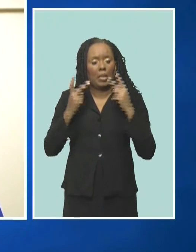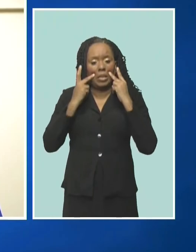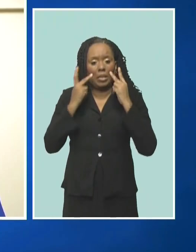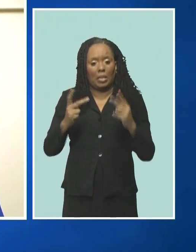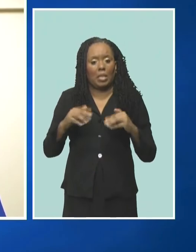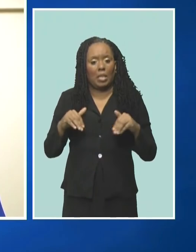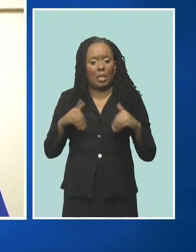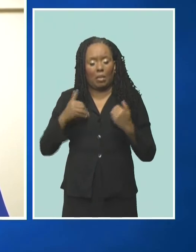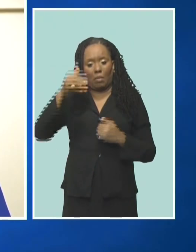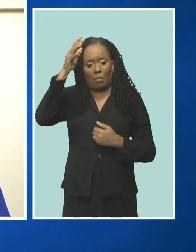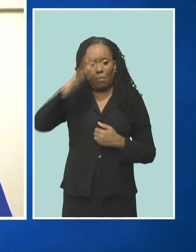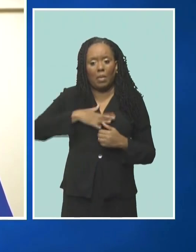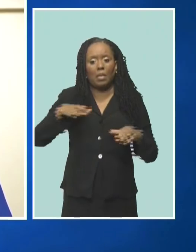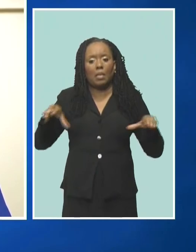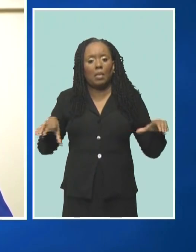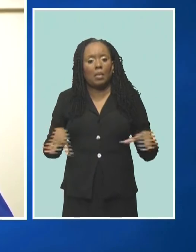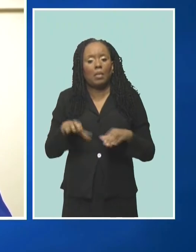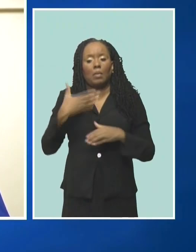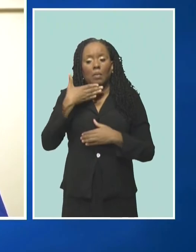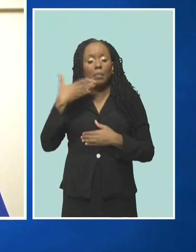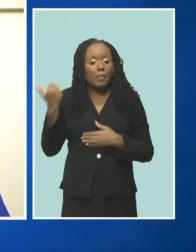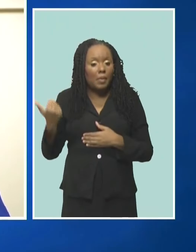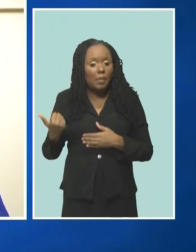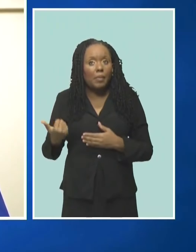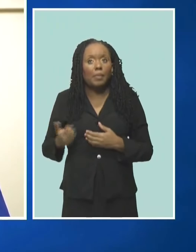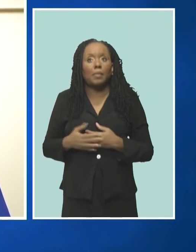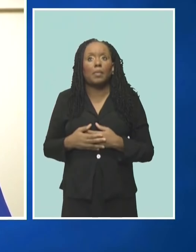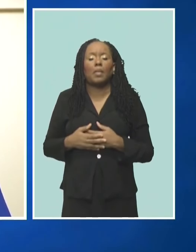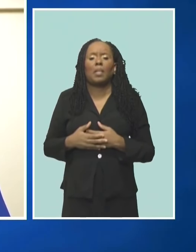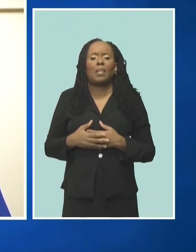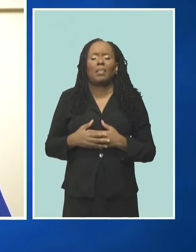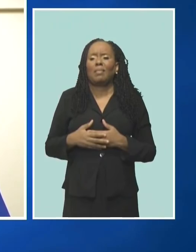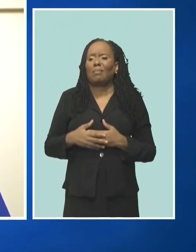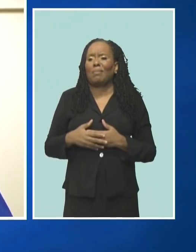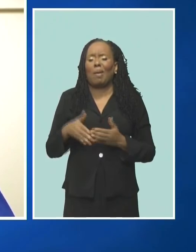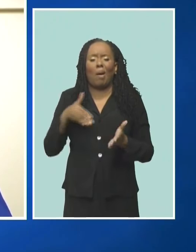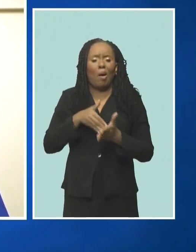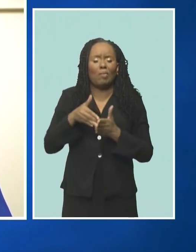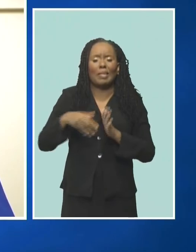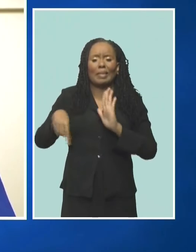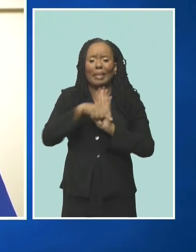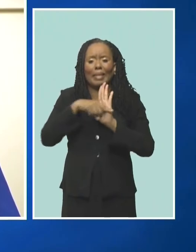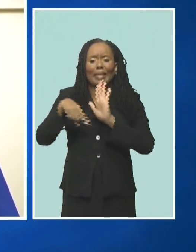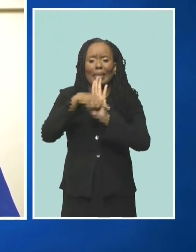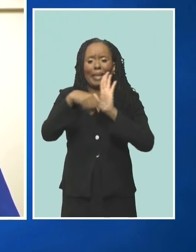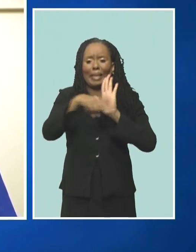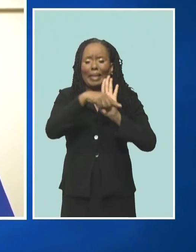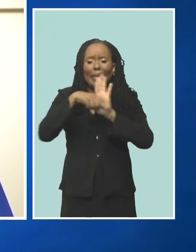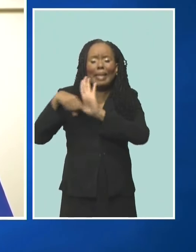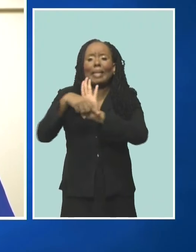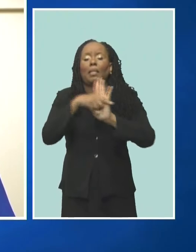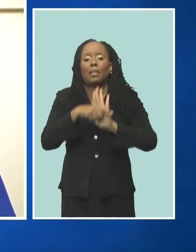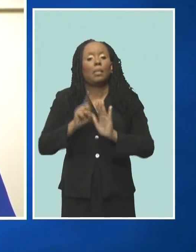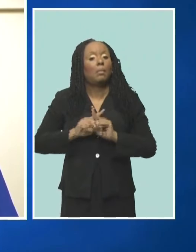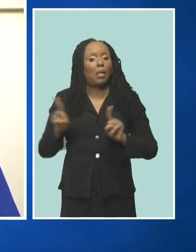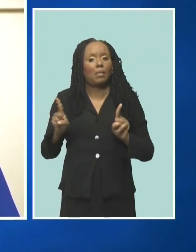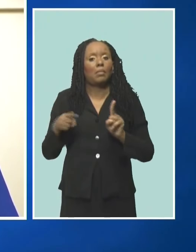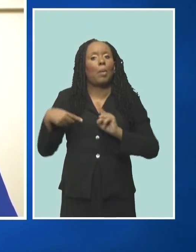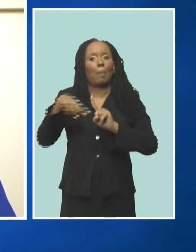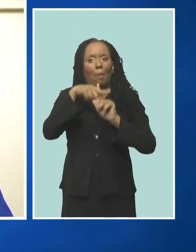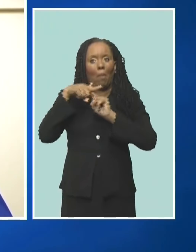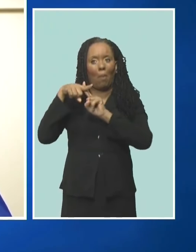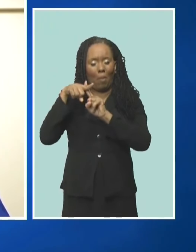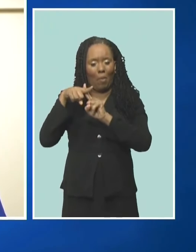much better in society. These days, all we hear is a lot of negative, but I would like people to know that there is positive that is